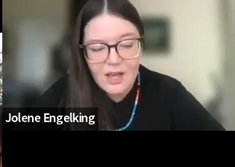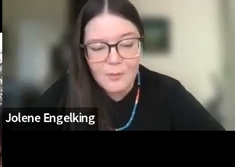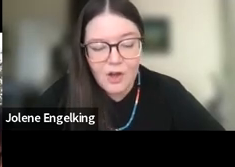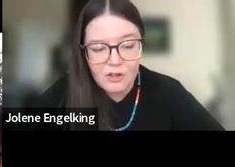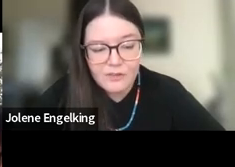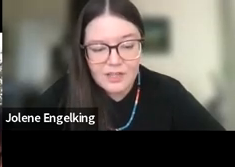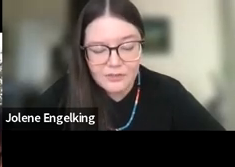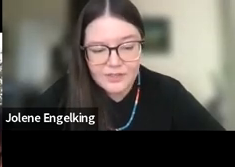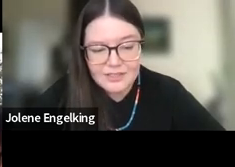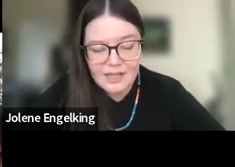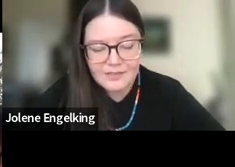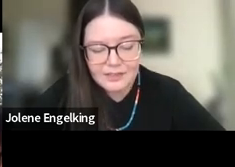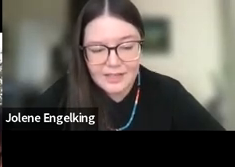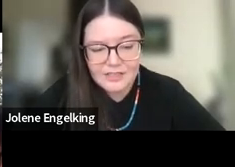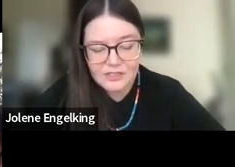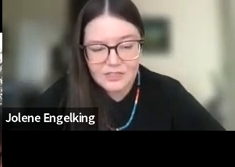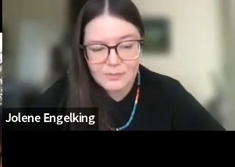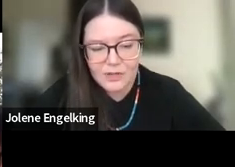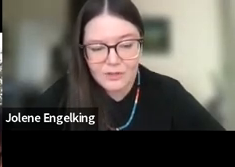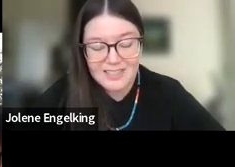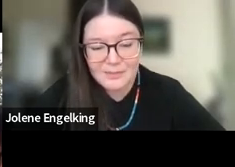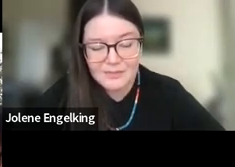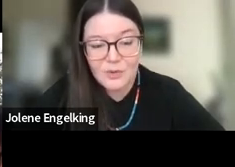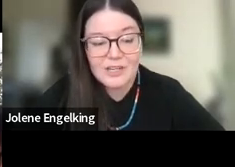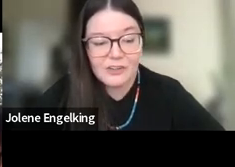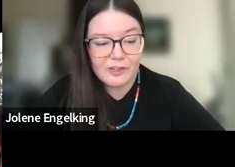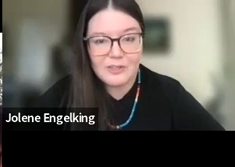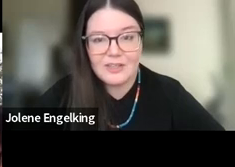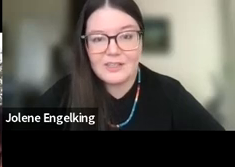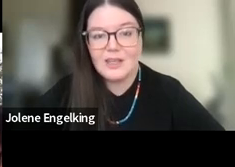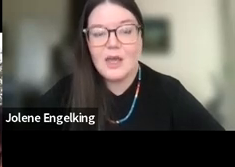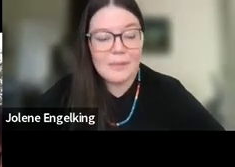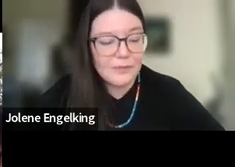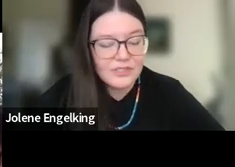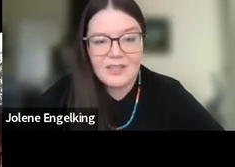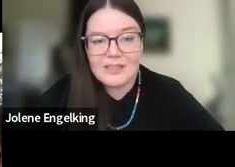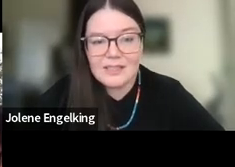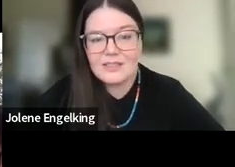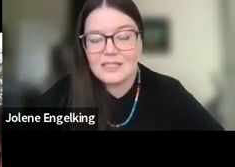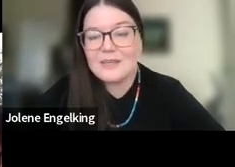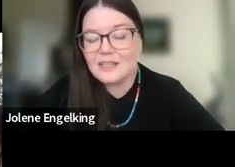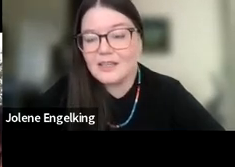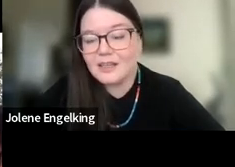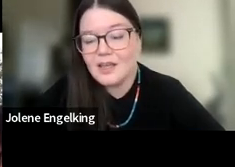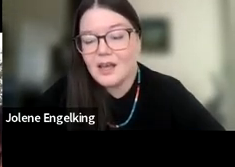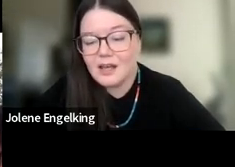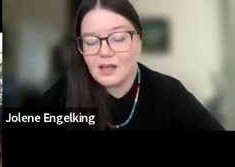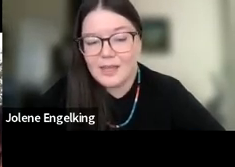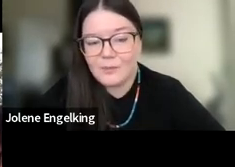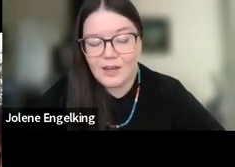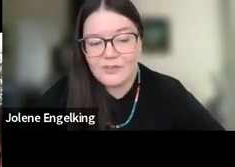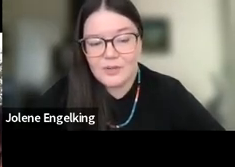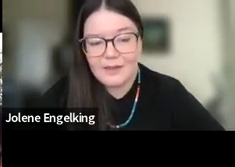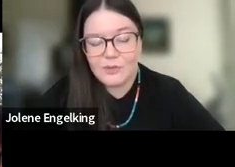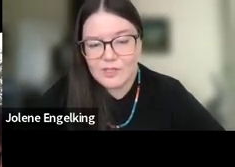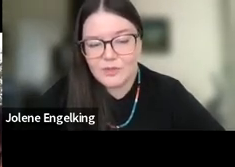colonization, all of these other things that have led us to this point where so many of our community members need deep healing,